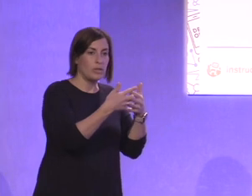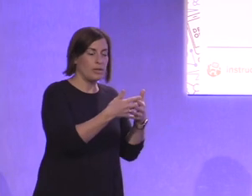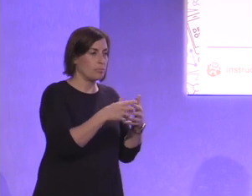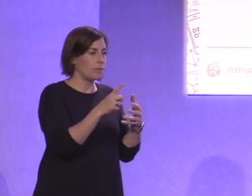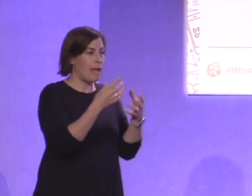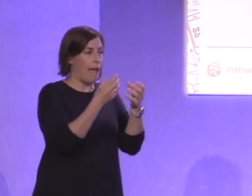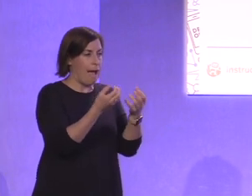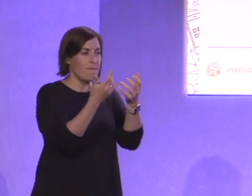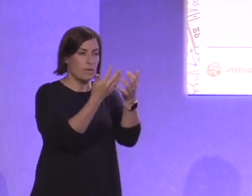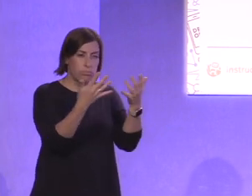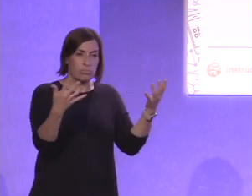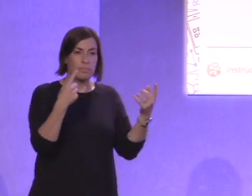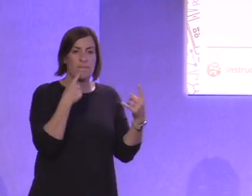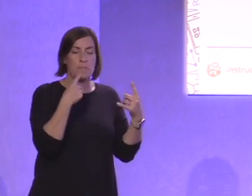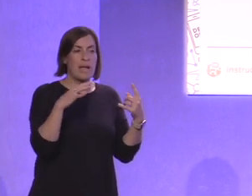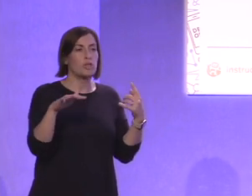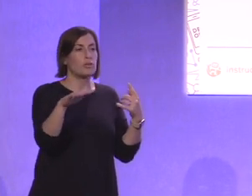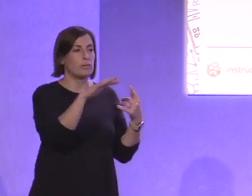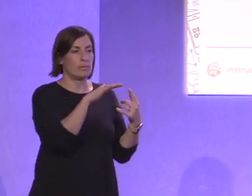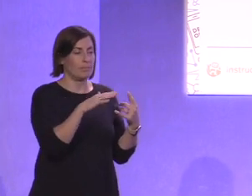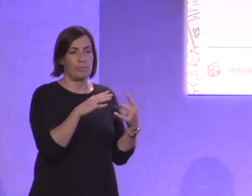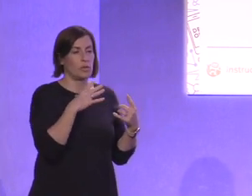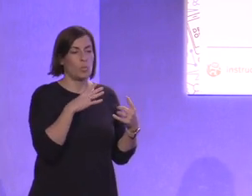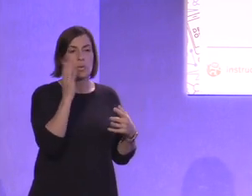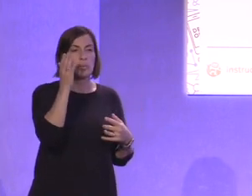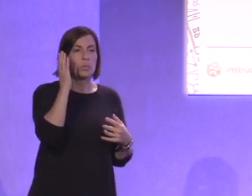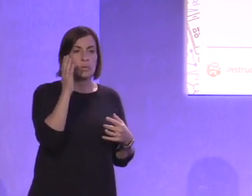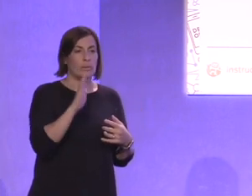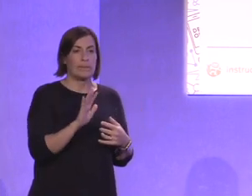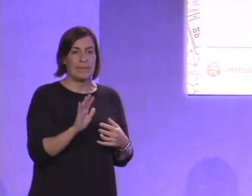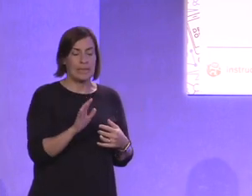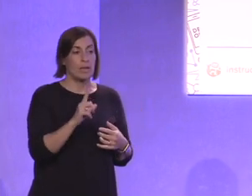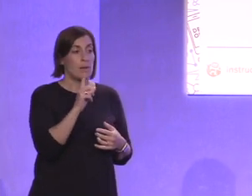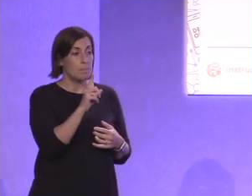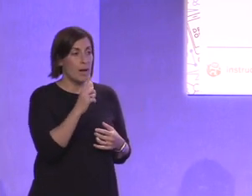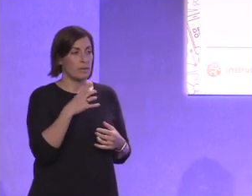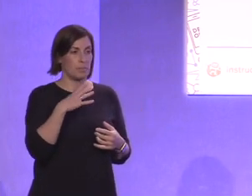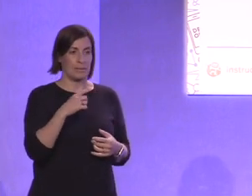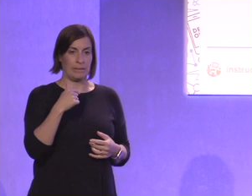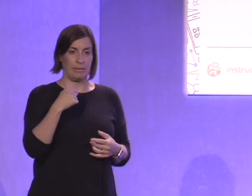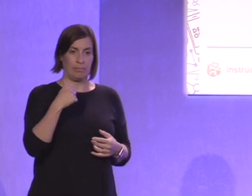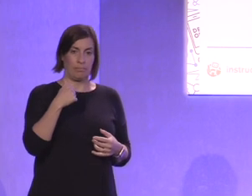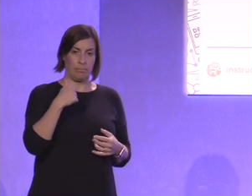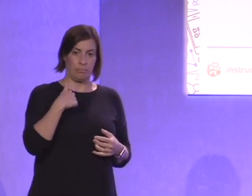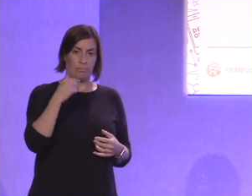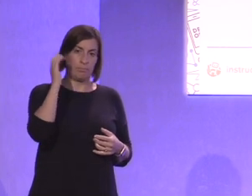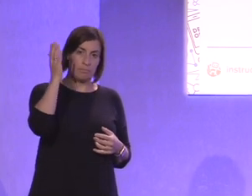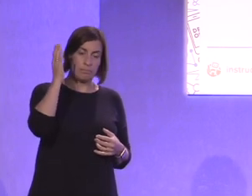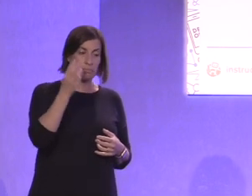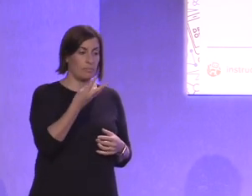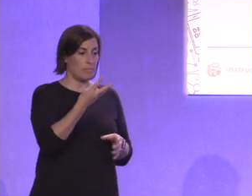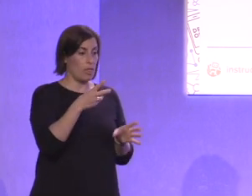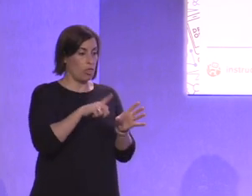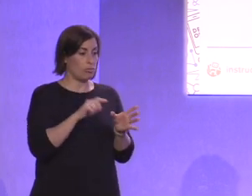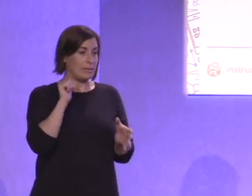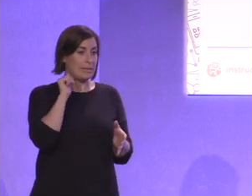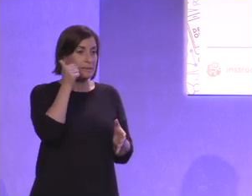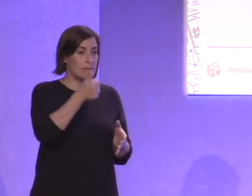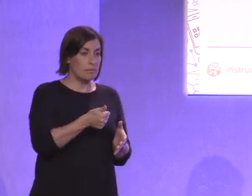in the wild. What I would like to give away is what we've learned in those 3 years.